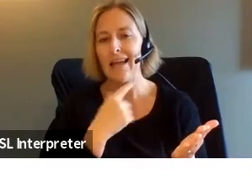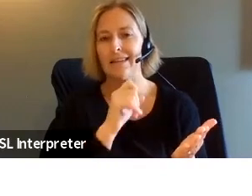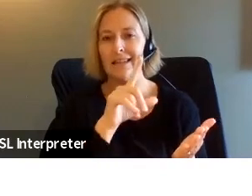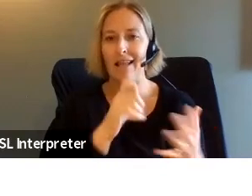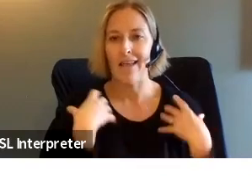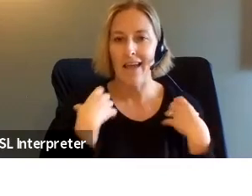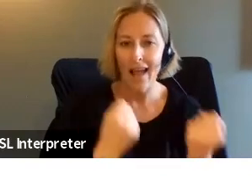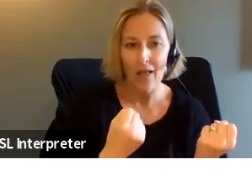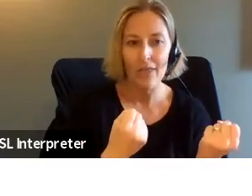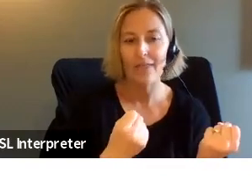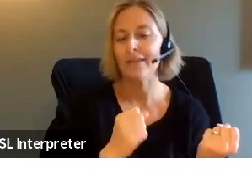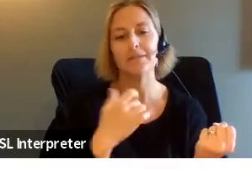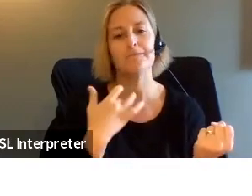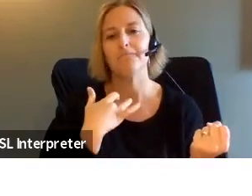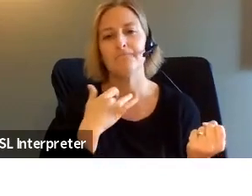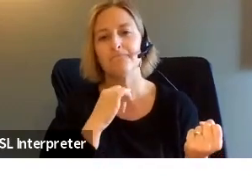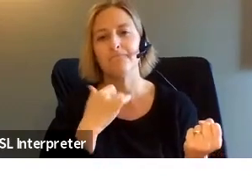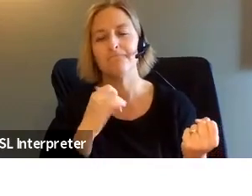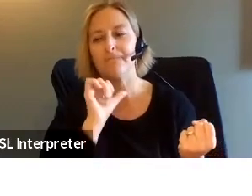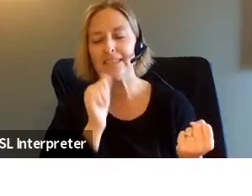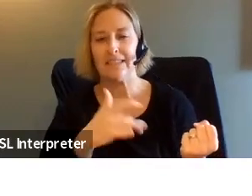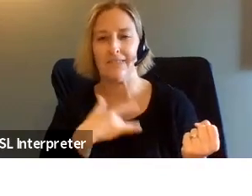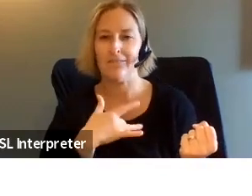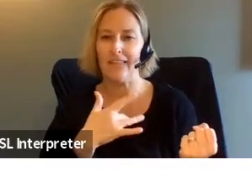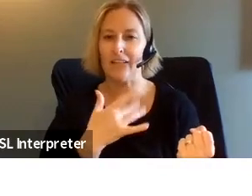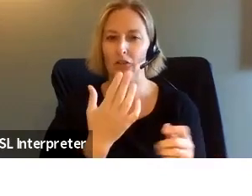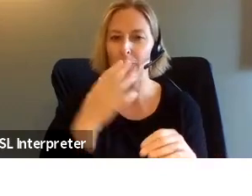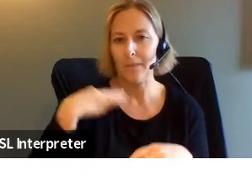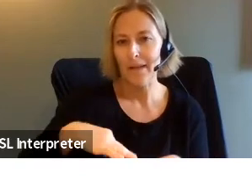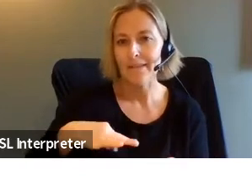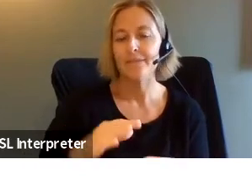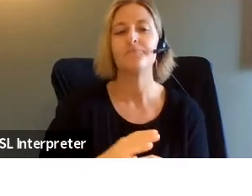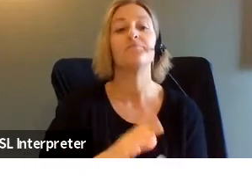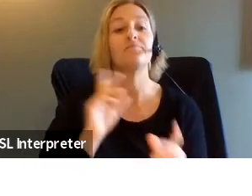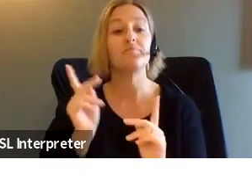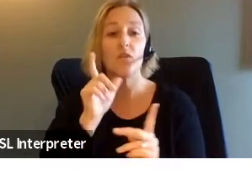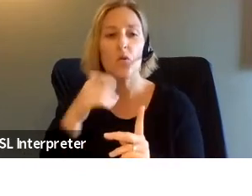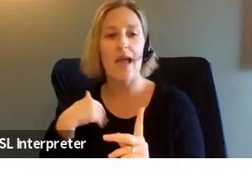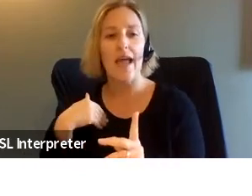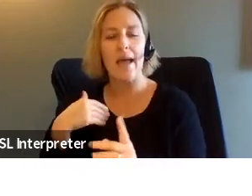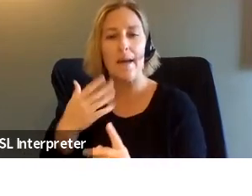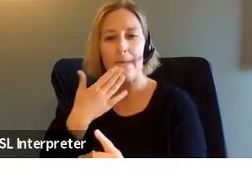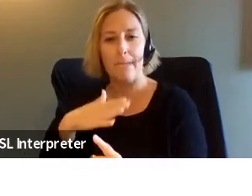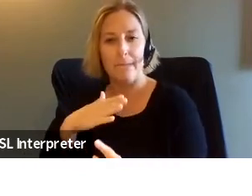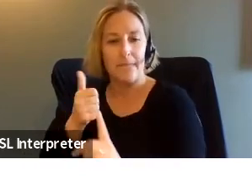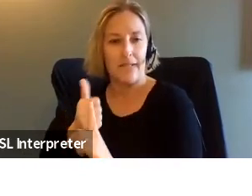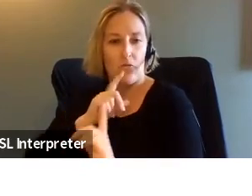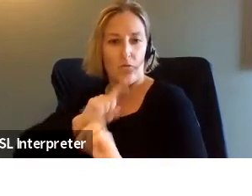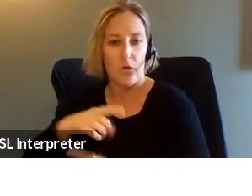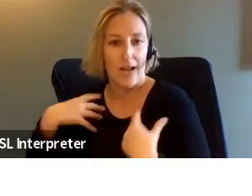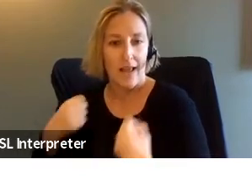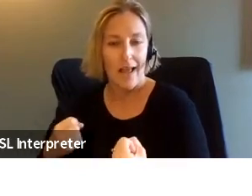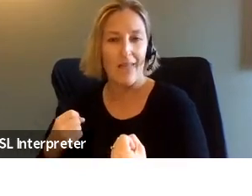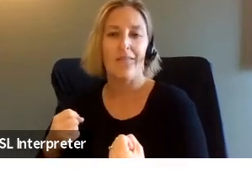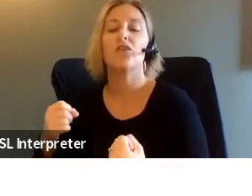person, and less likely to find telehealth very useful. Whereas those with poor self-reported health were twice as likely to have